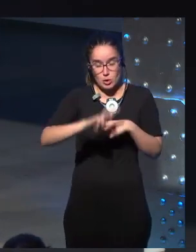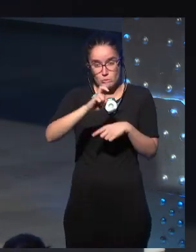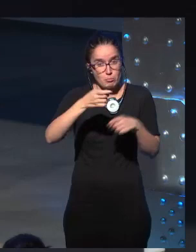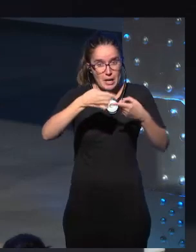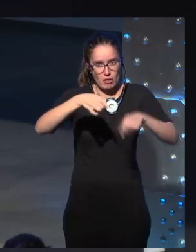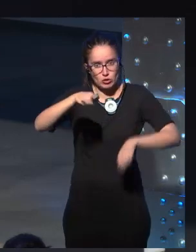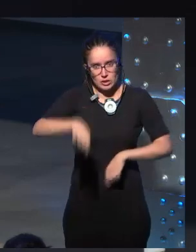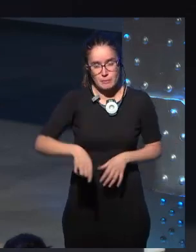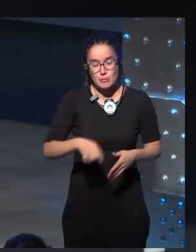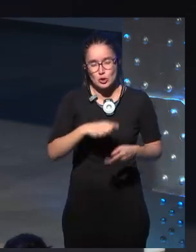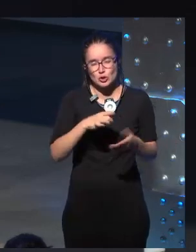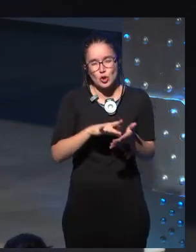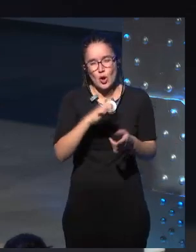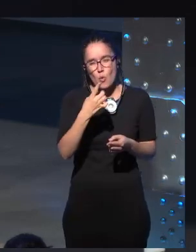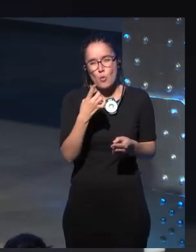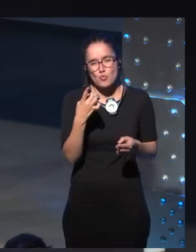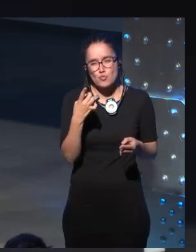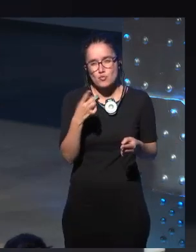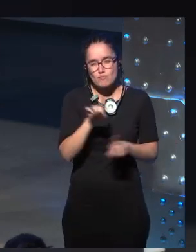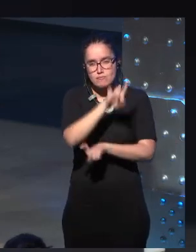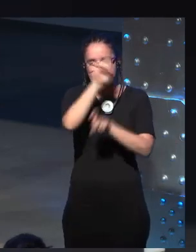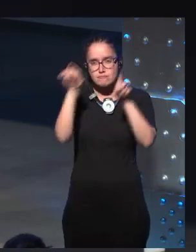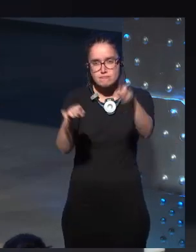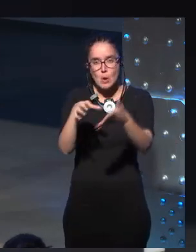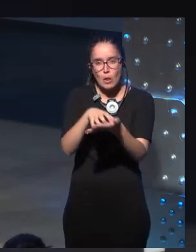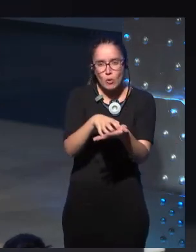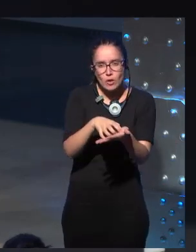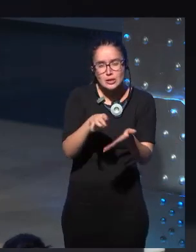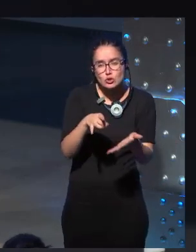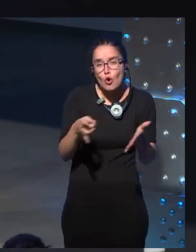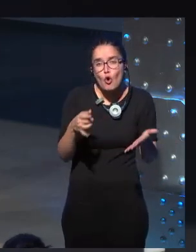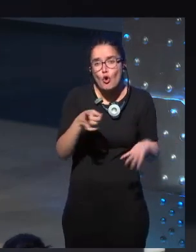there's a big question mark there. How did that happen?